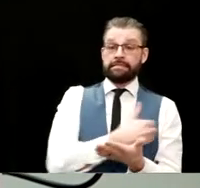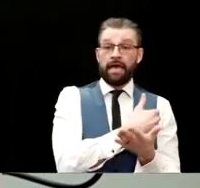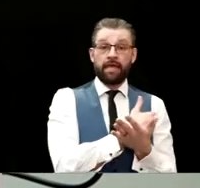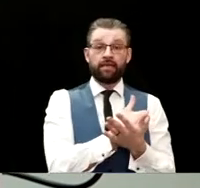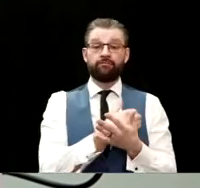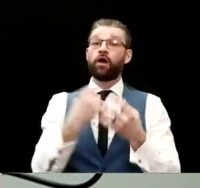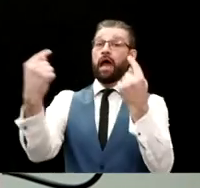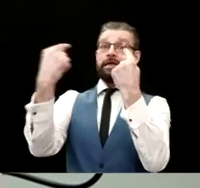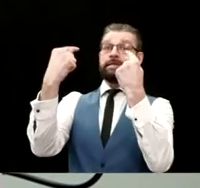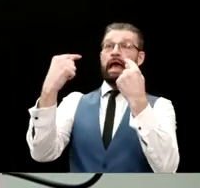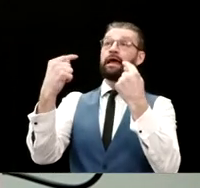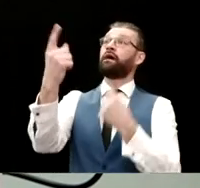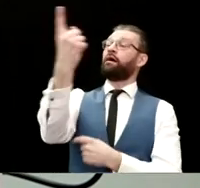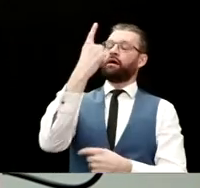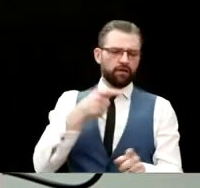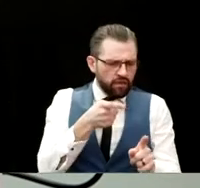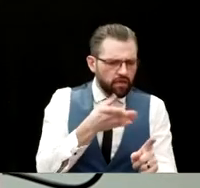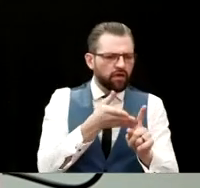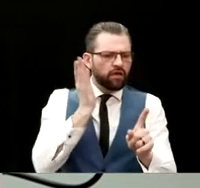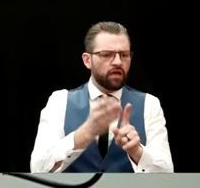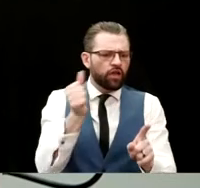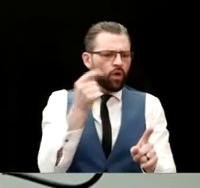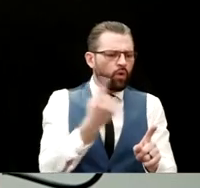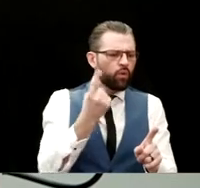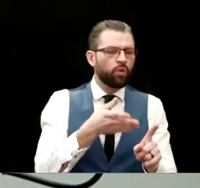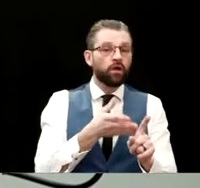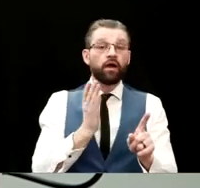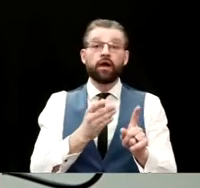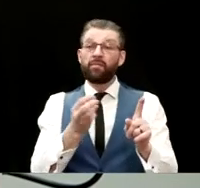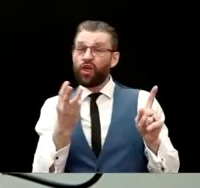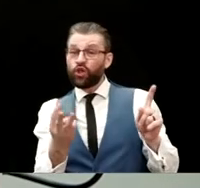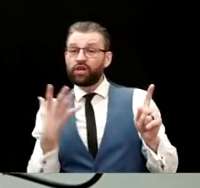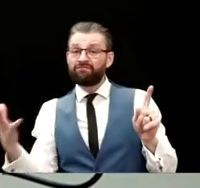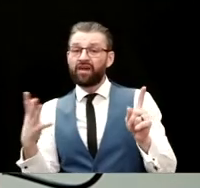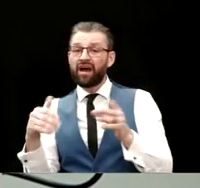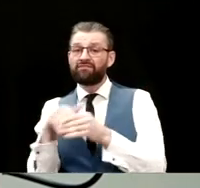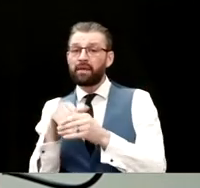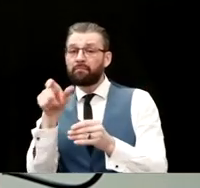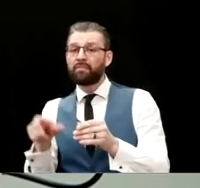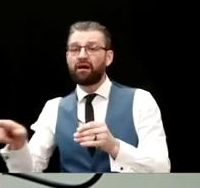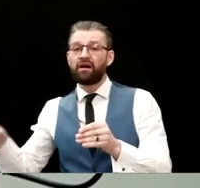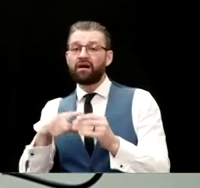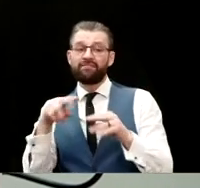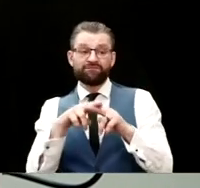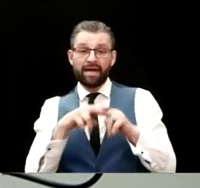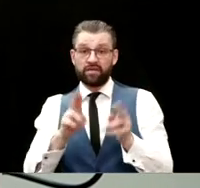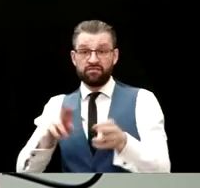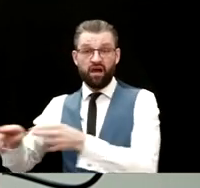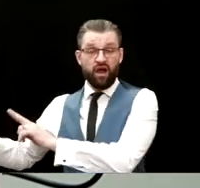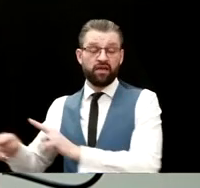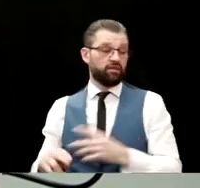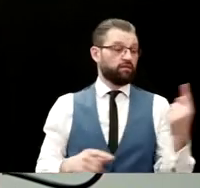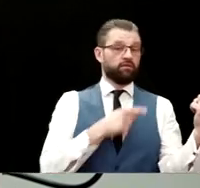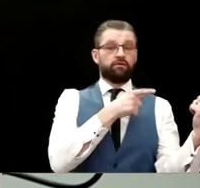attacker recognized him from his football team, but he lost more than 35 family members in the genocide. Eric